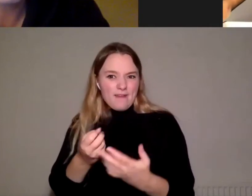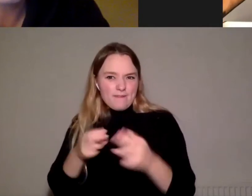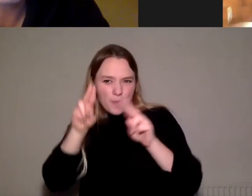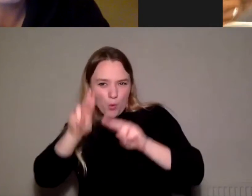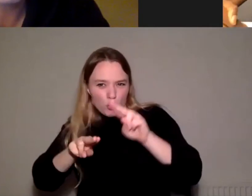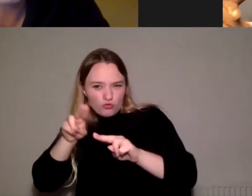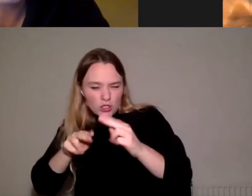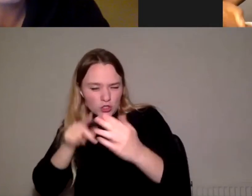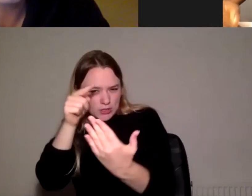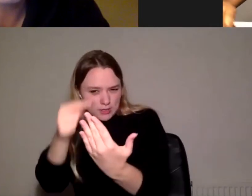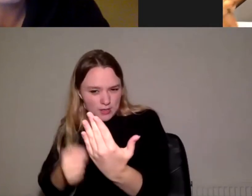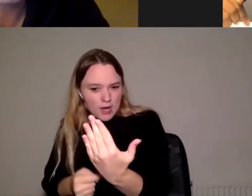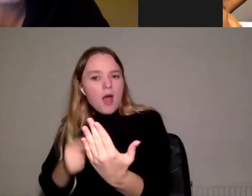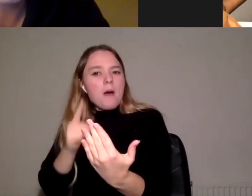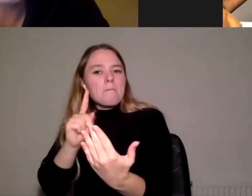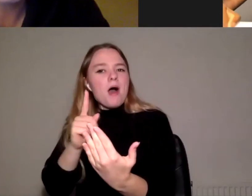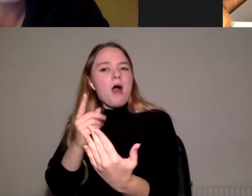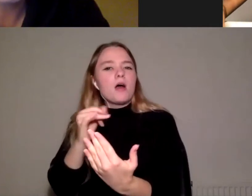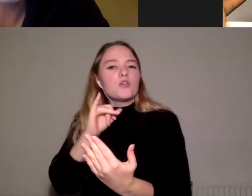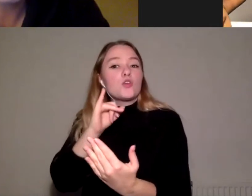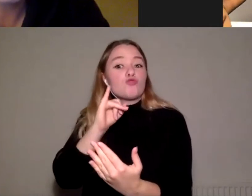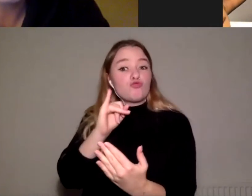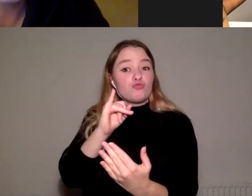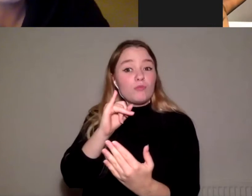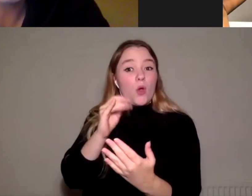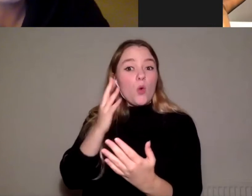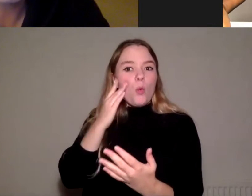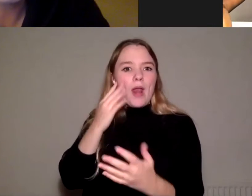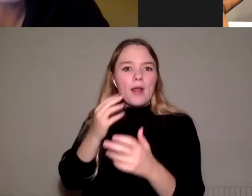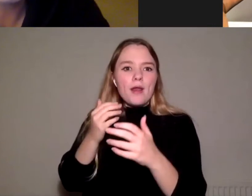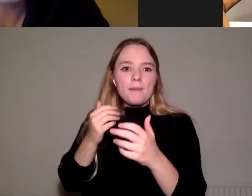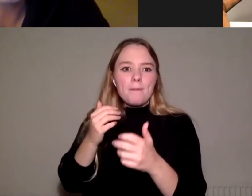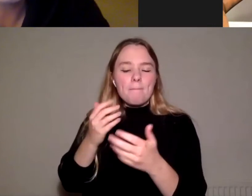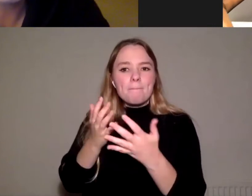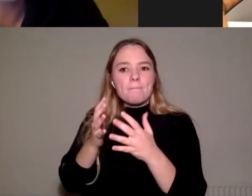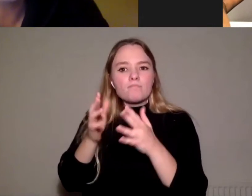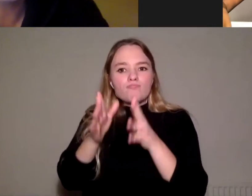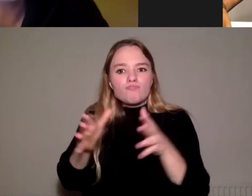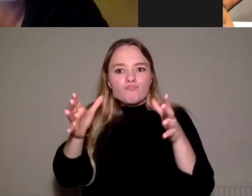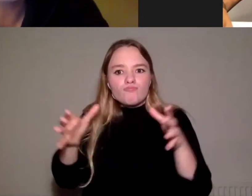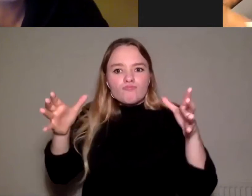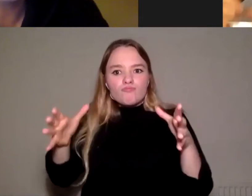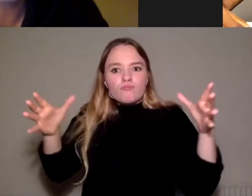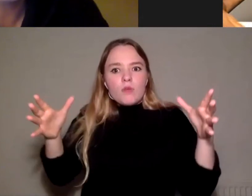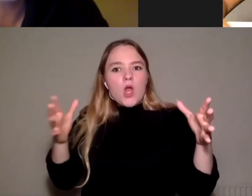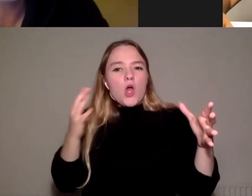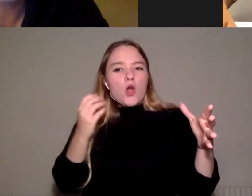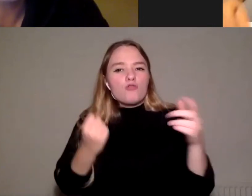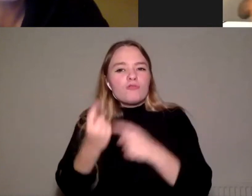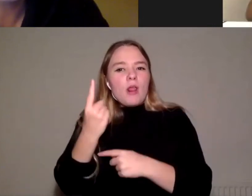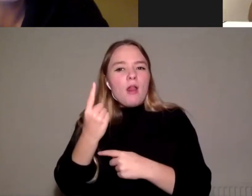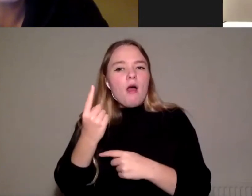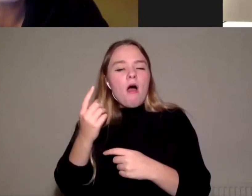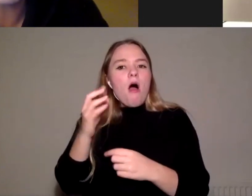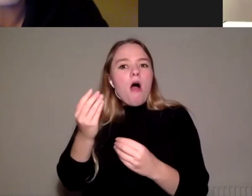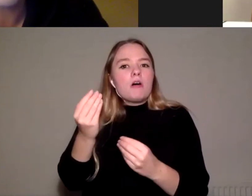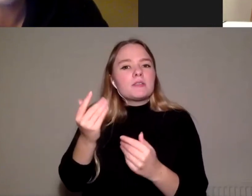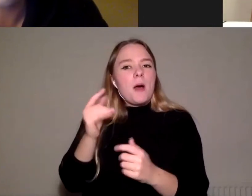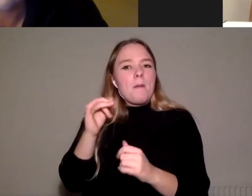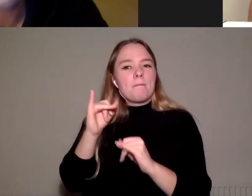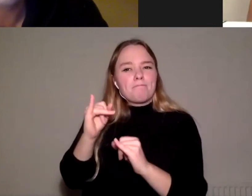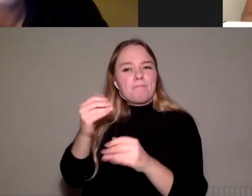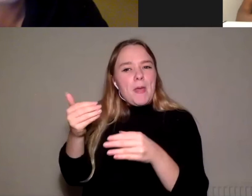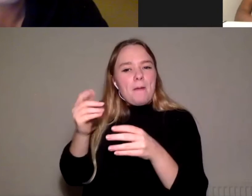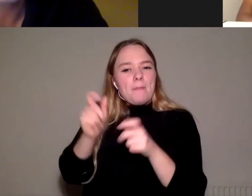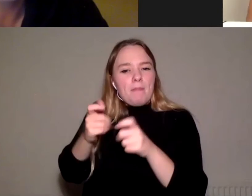the wrong type of people were getting into the group, which made the core members, the Black people, not want to be part of the group. So that's why I had to make